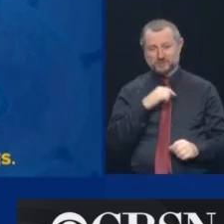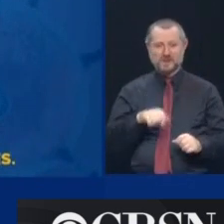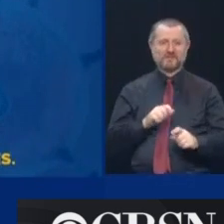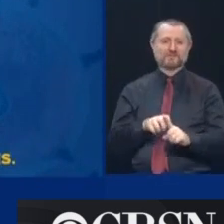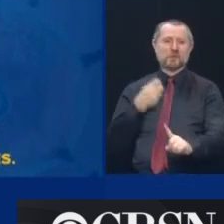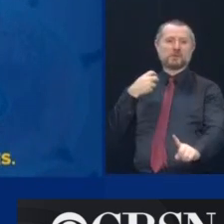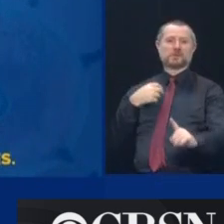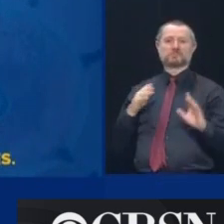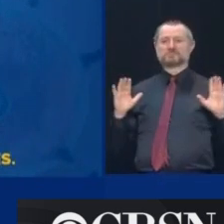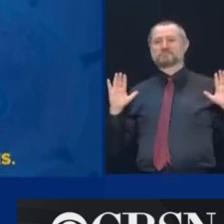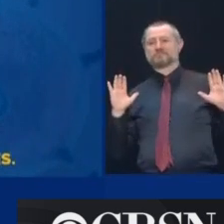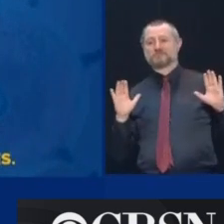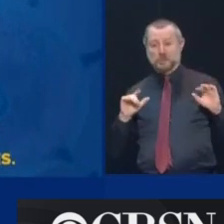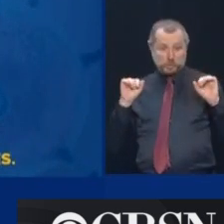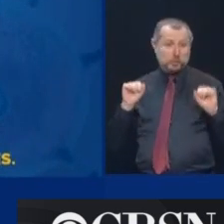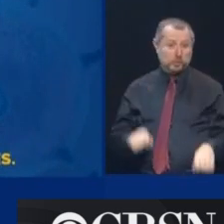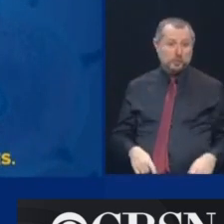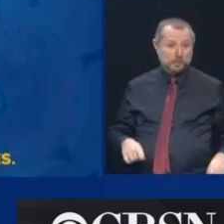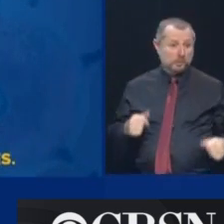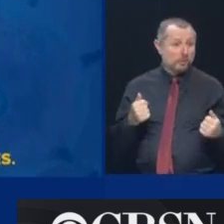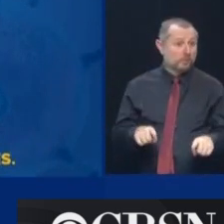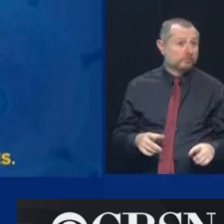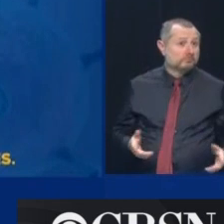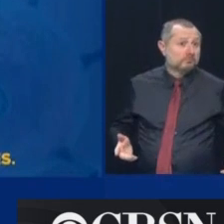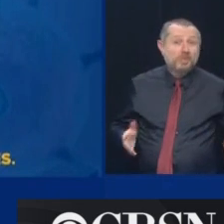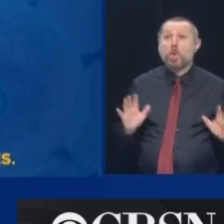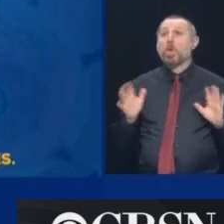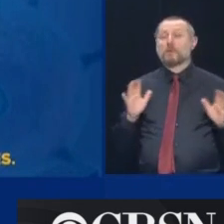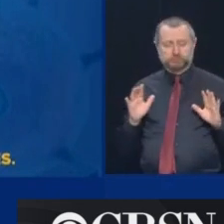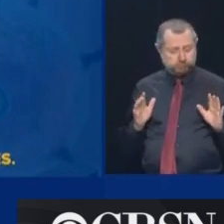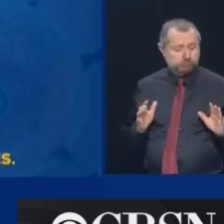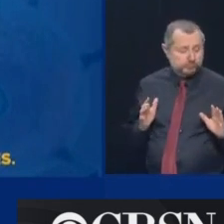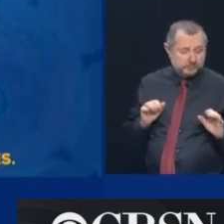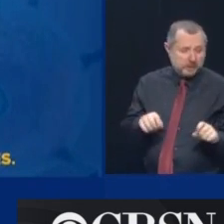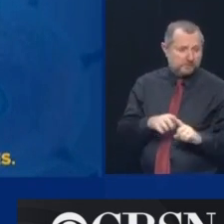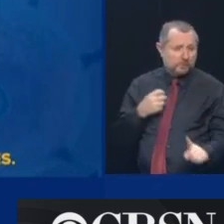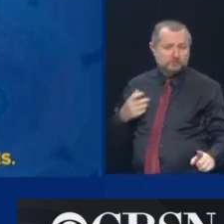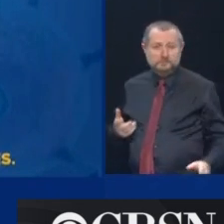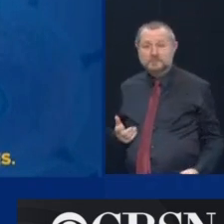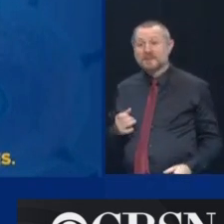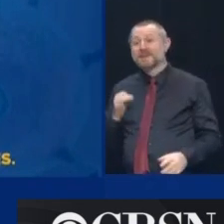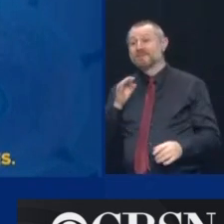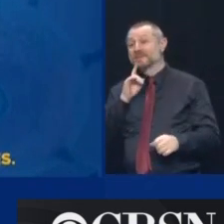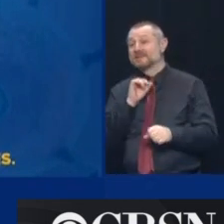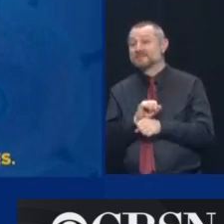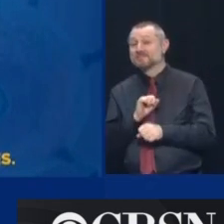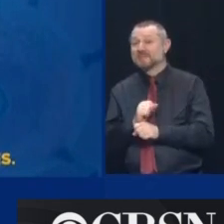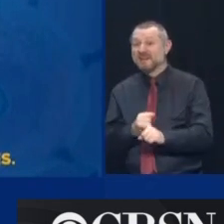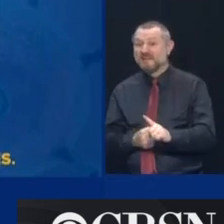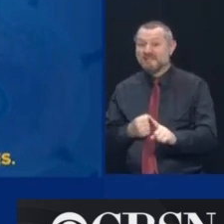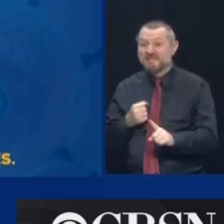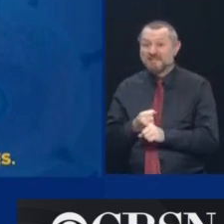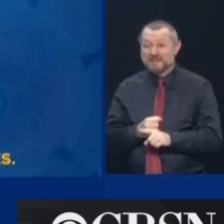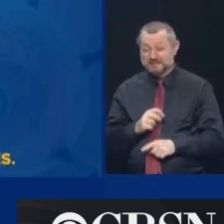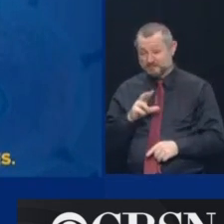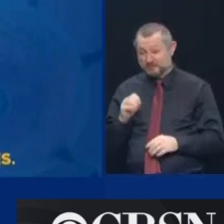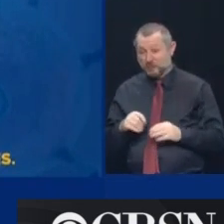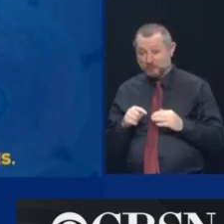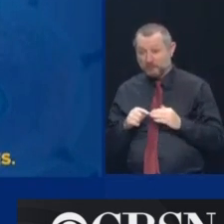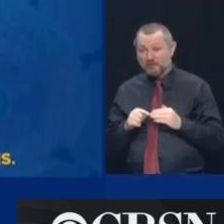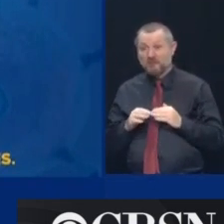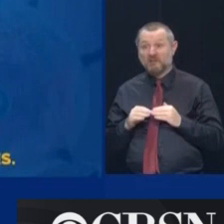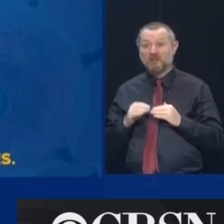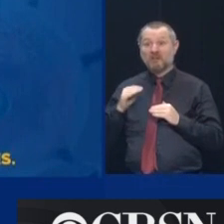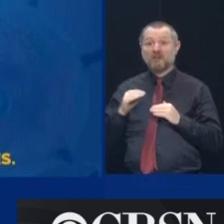could happen. And then at 3, let's say you do hit 3. Now